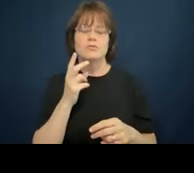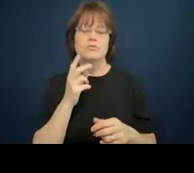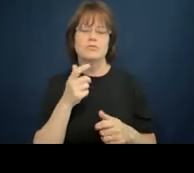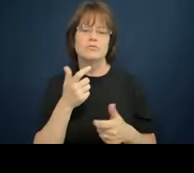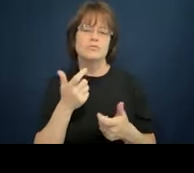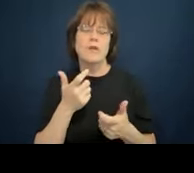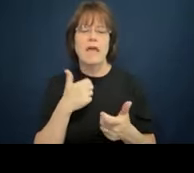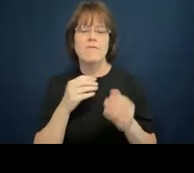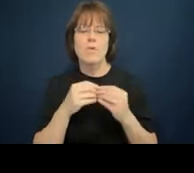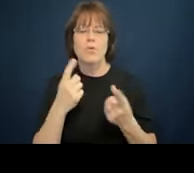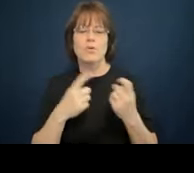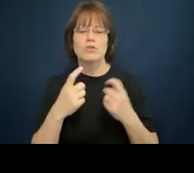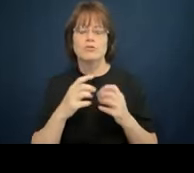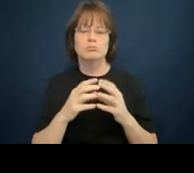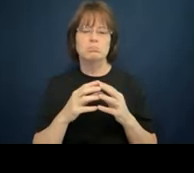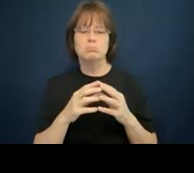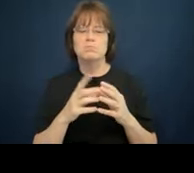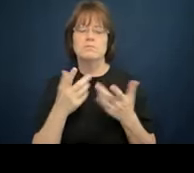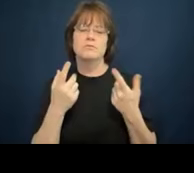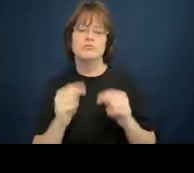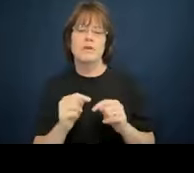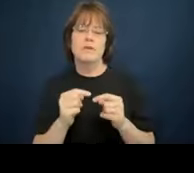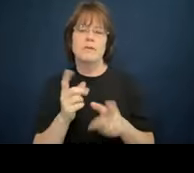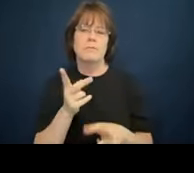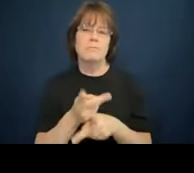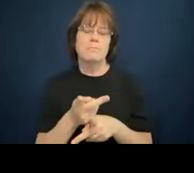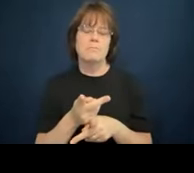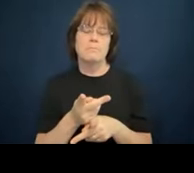follow up questions. But we want to try to keep